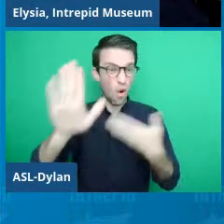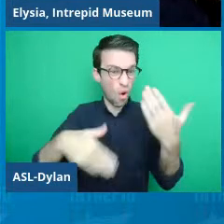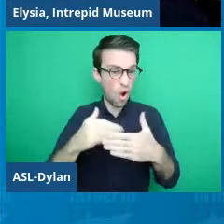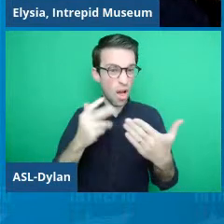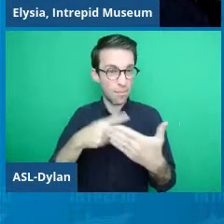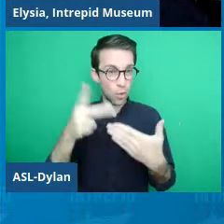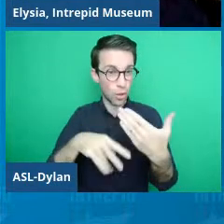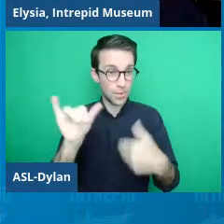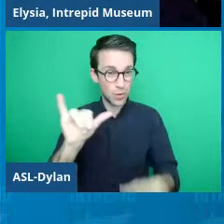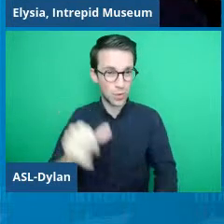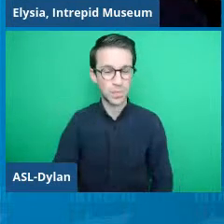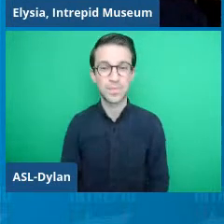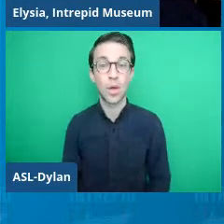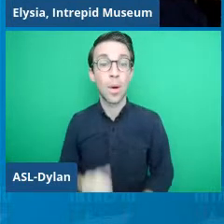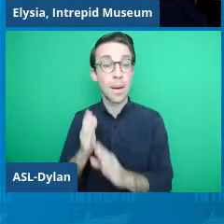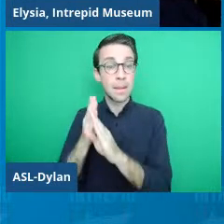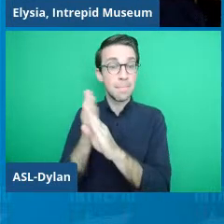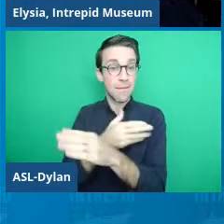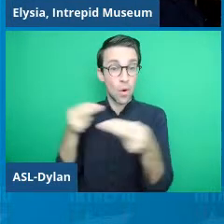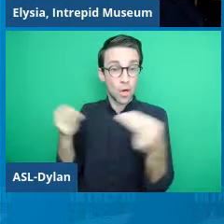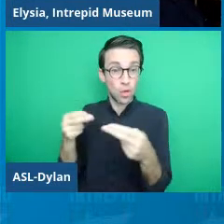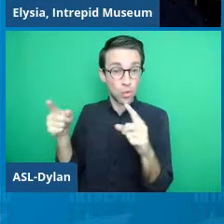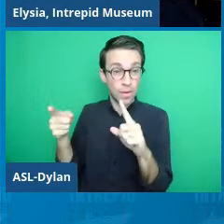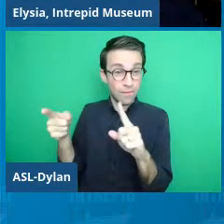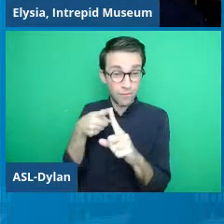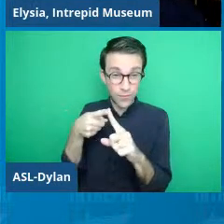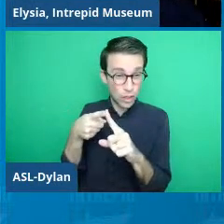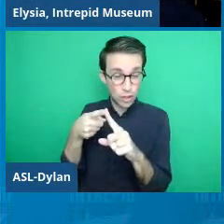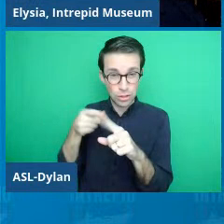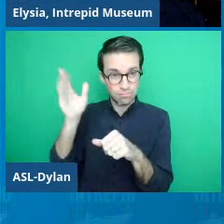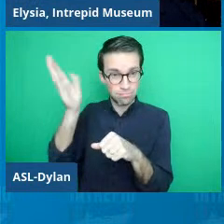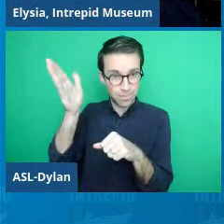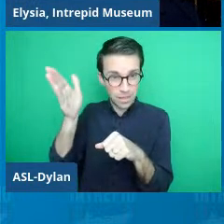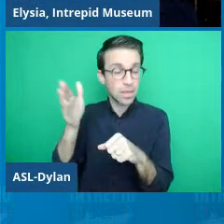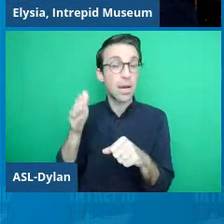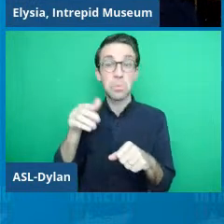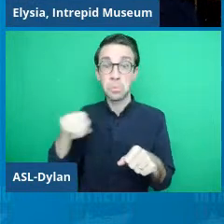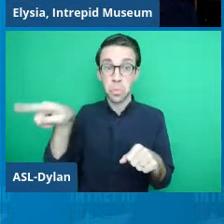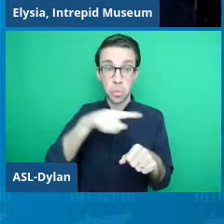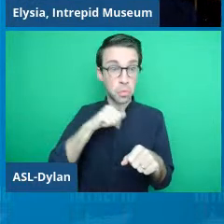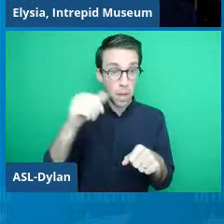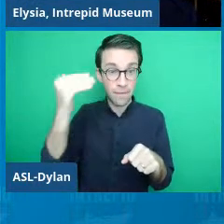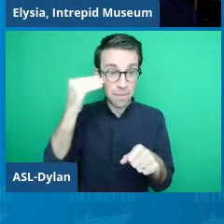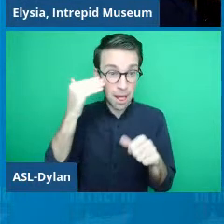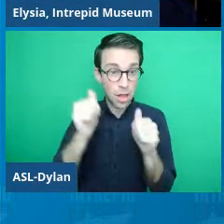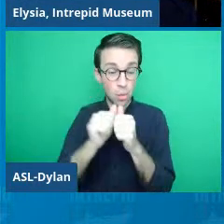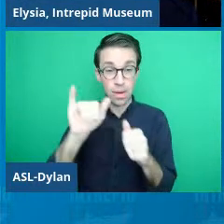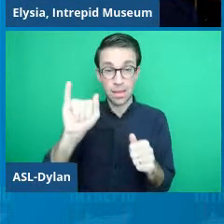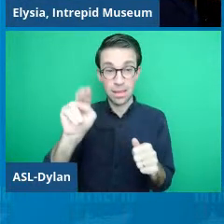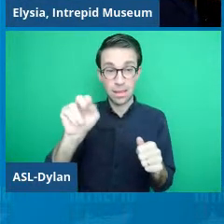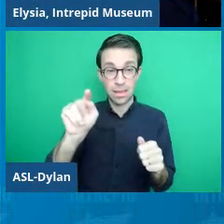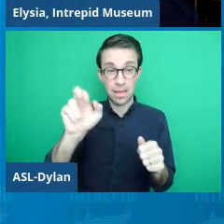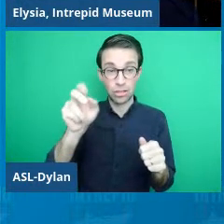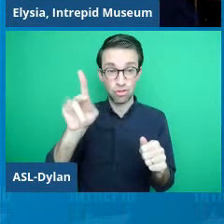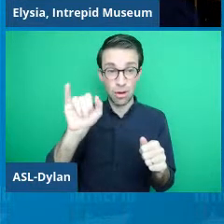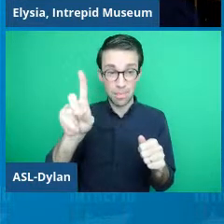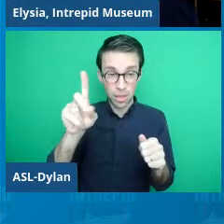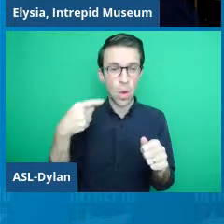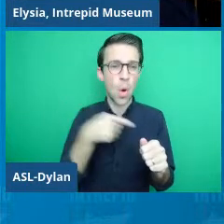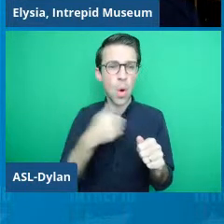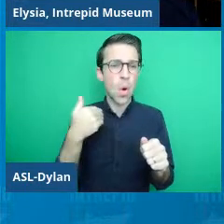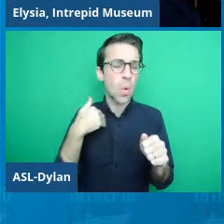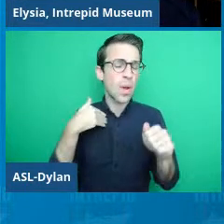So, before we introduce our first guest, for those of you who are not familiar with the Intrepid, the museum is home to amazing